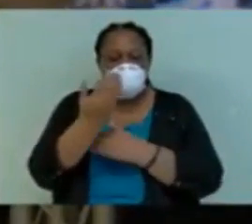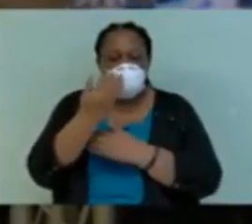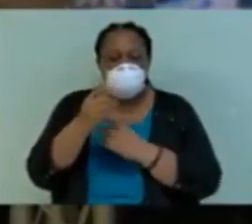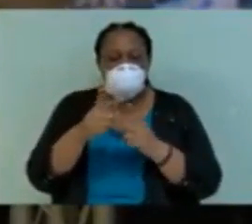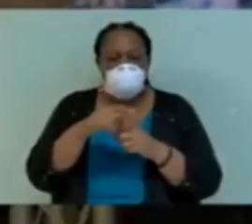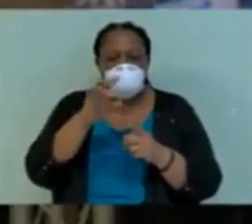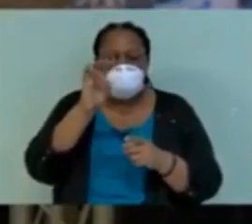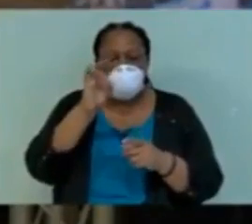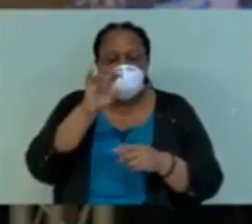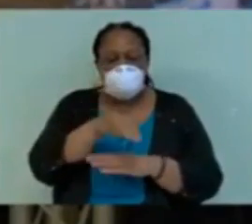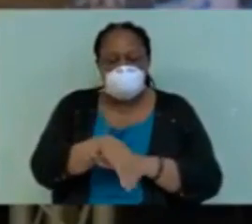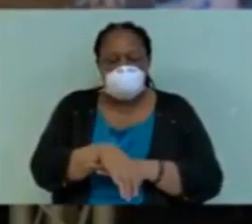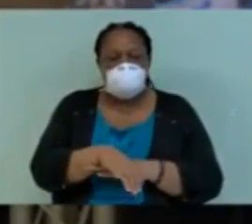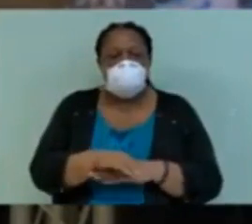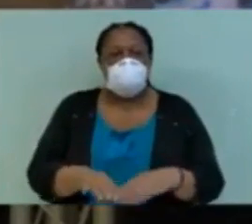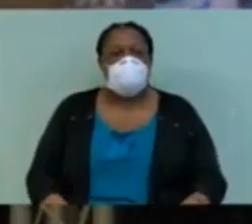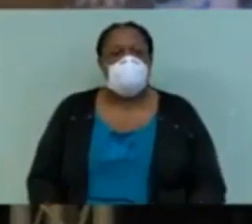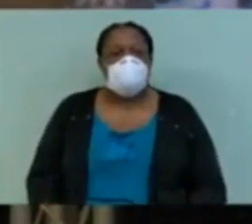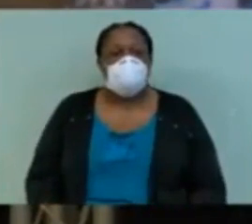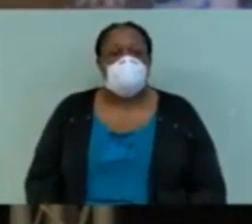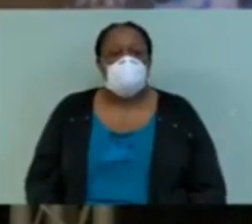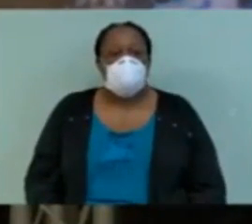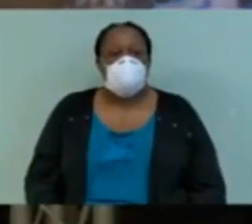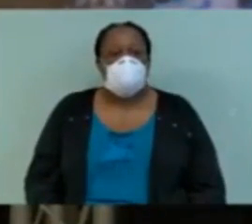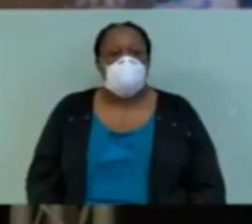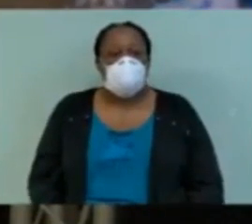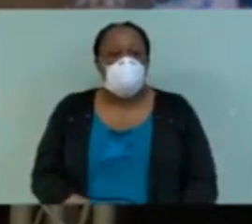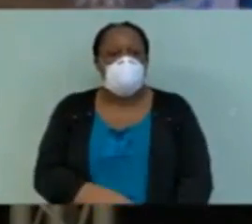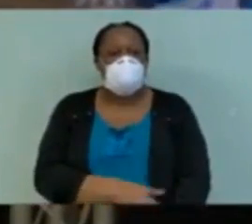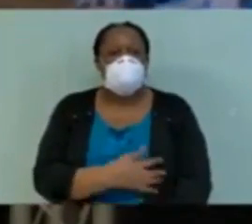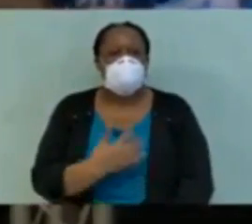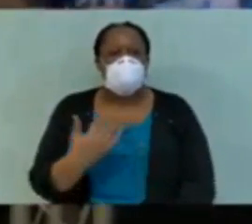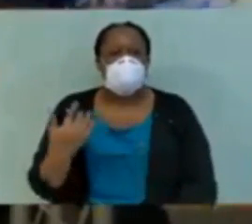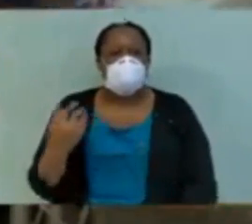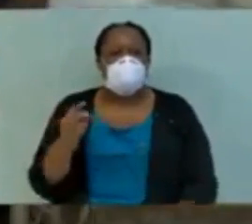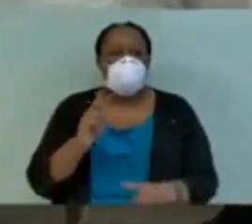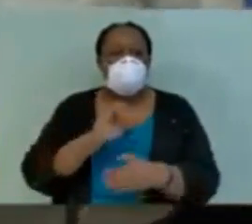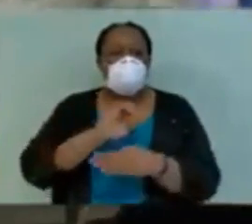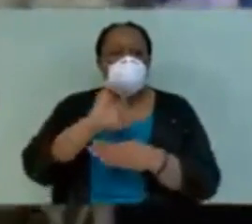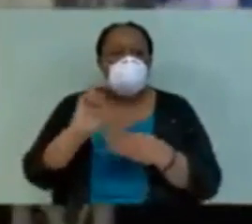and be off the streets during the hours of the curfew,